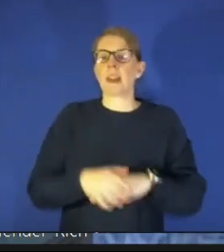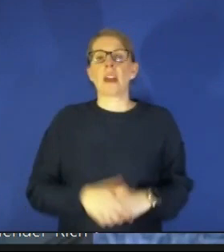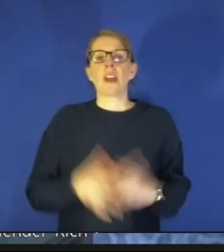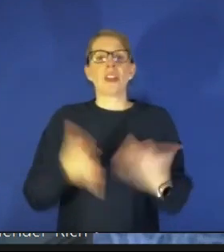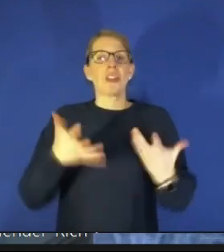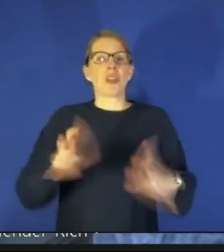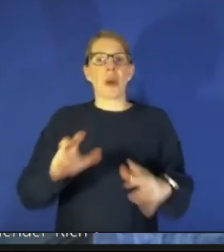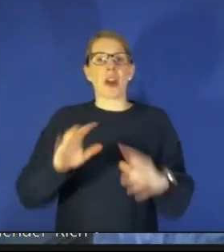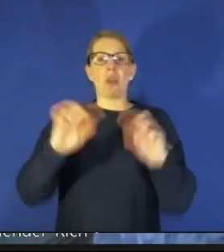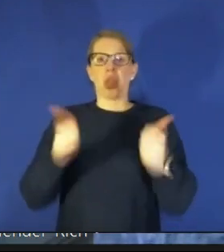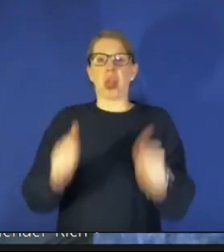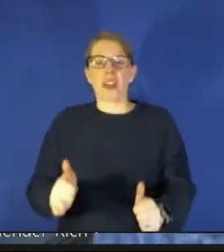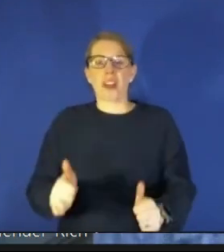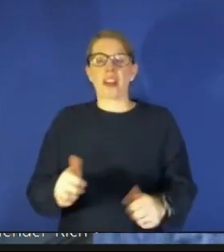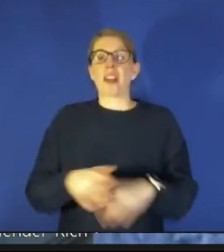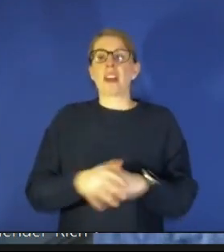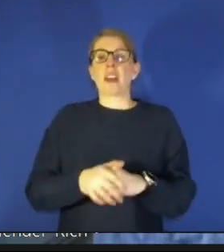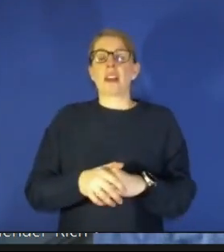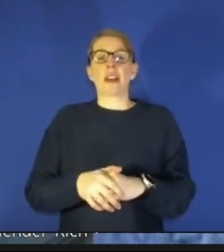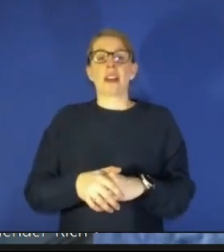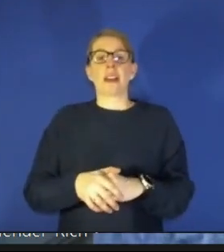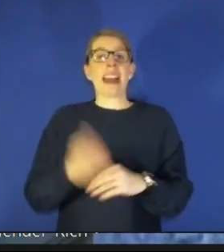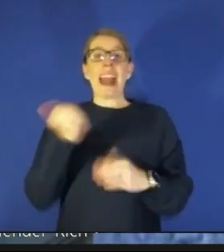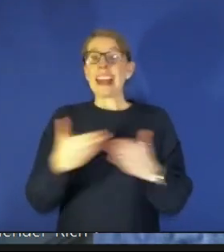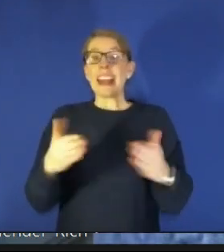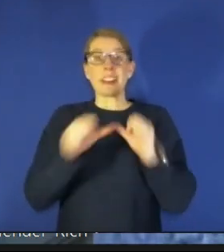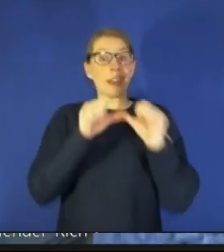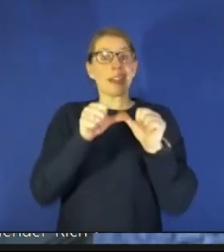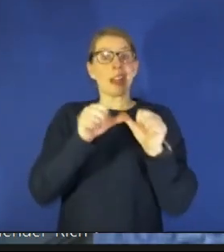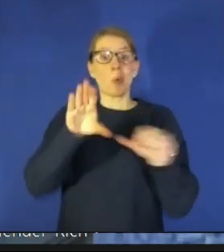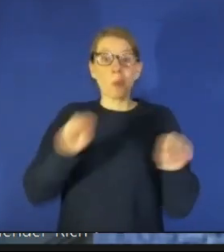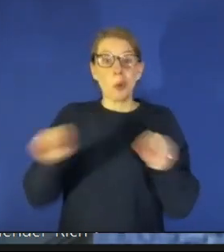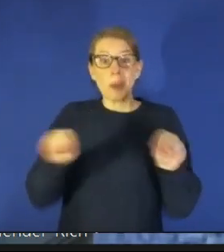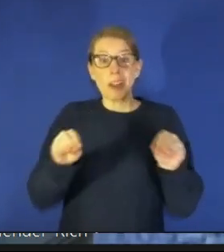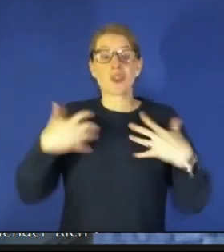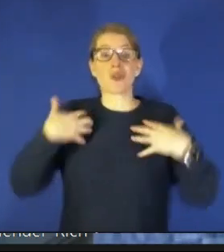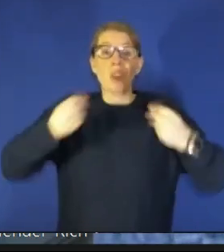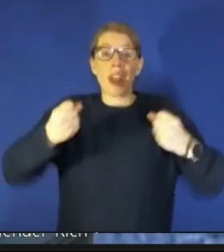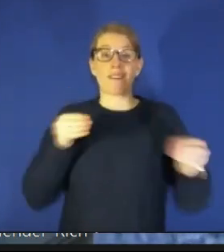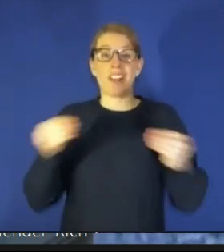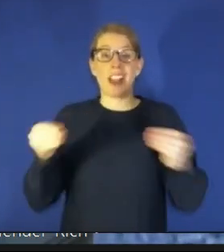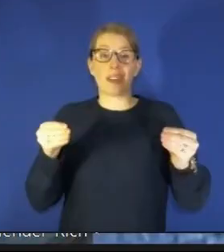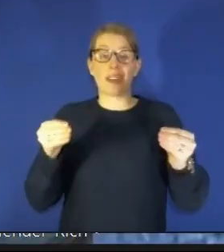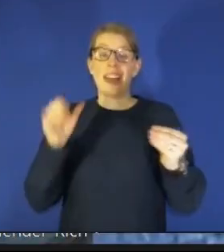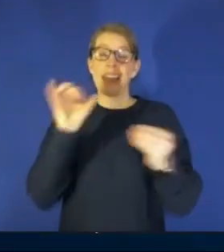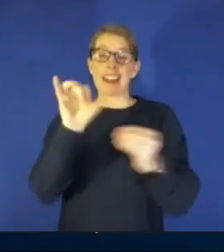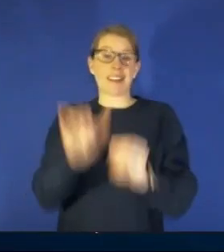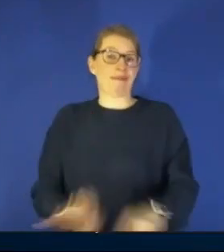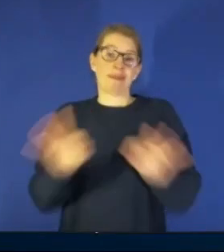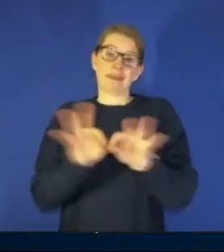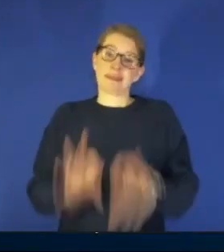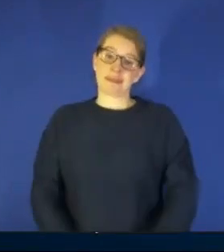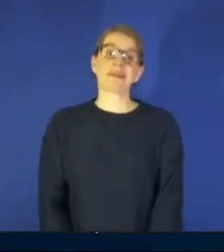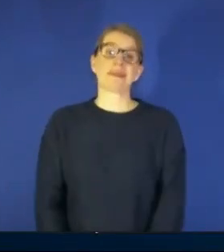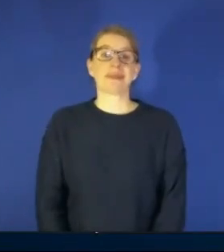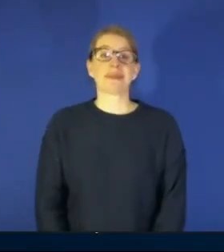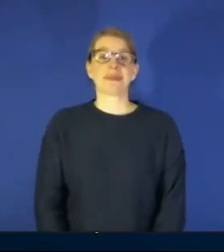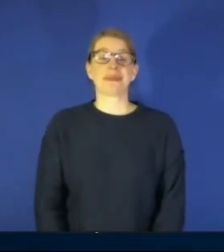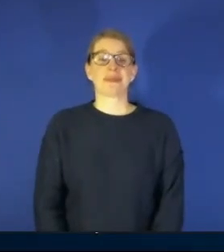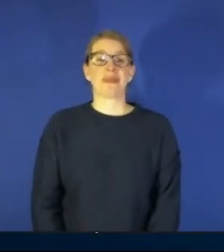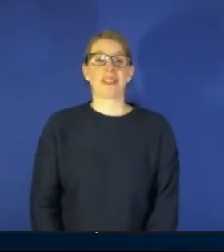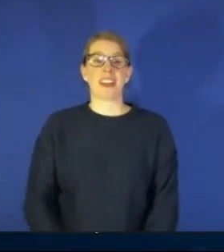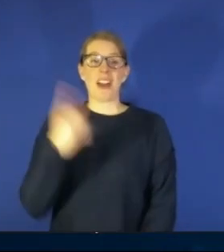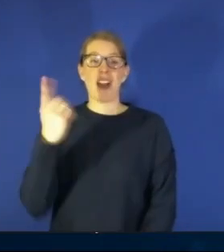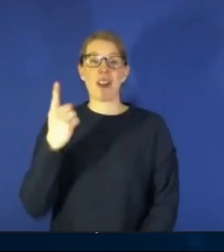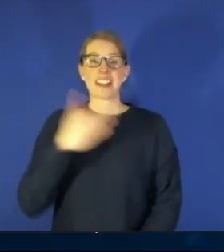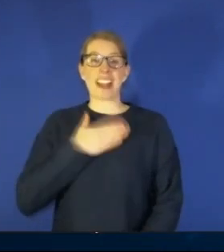do to maintain your mobility and strength and flexibility is the key. Always great to have you on, Doctor. Thank you so